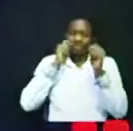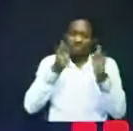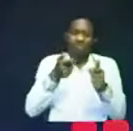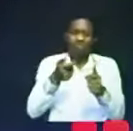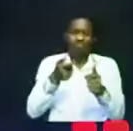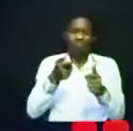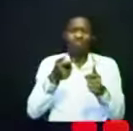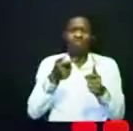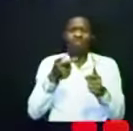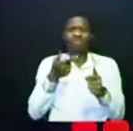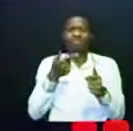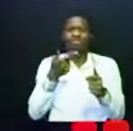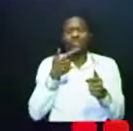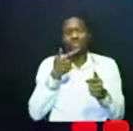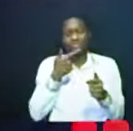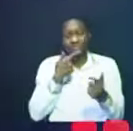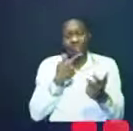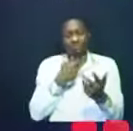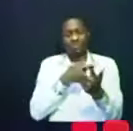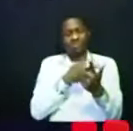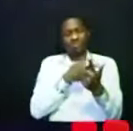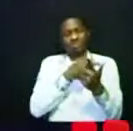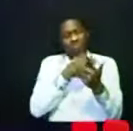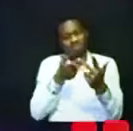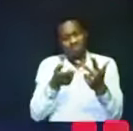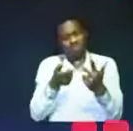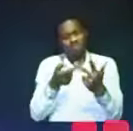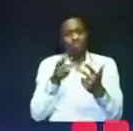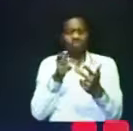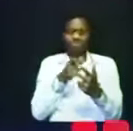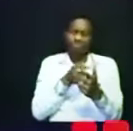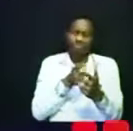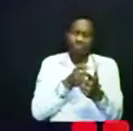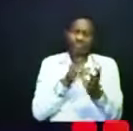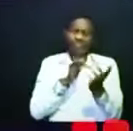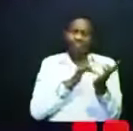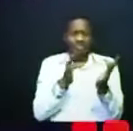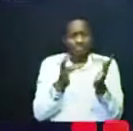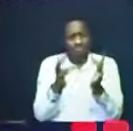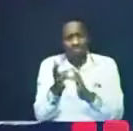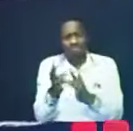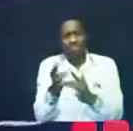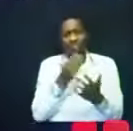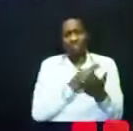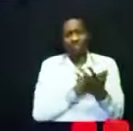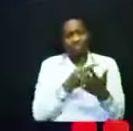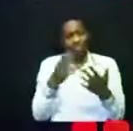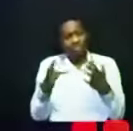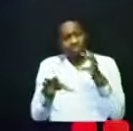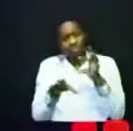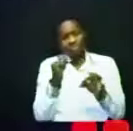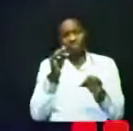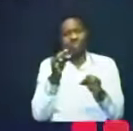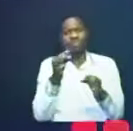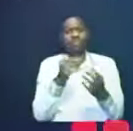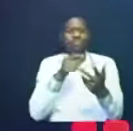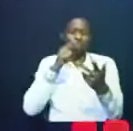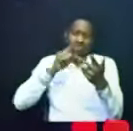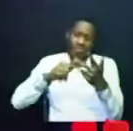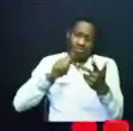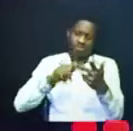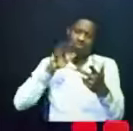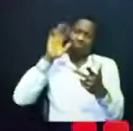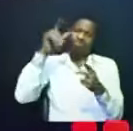and the Holy Spirit that God has made available for us in his